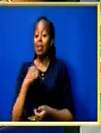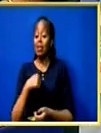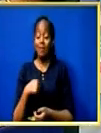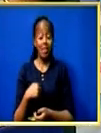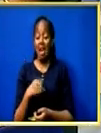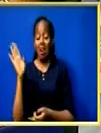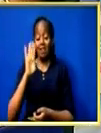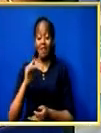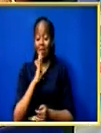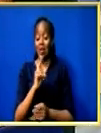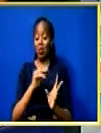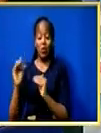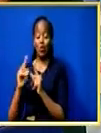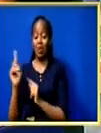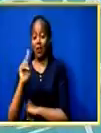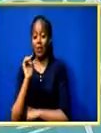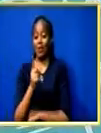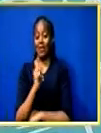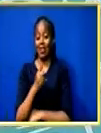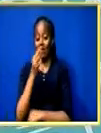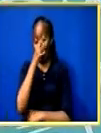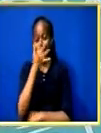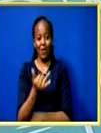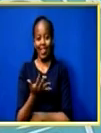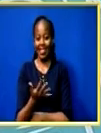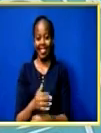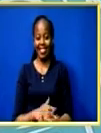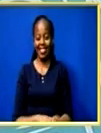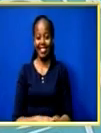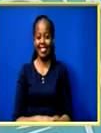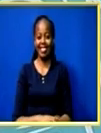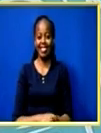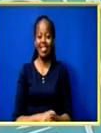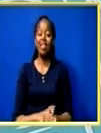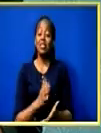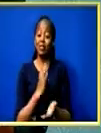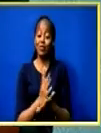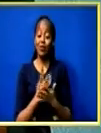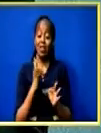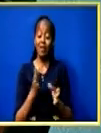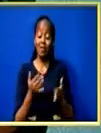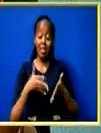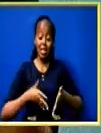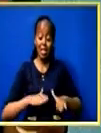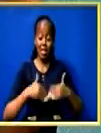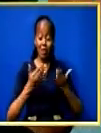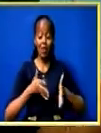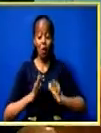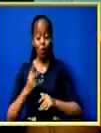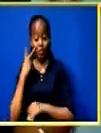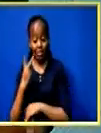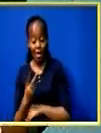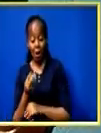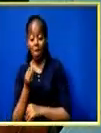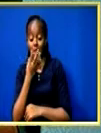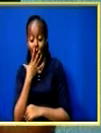if I've never been opportunity. to Nairobi. No, Mwalimu. no. It's just that the opportunity to see flowers and